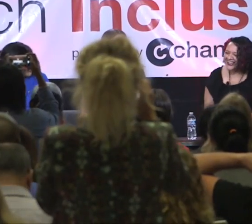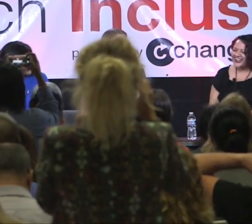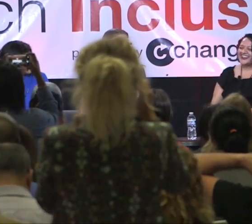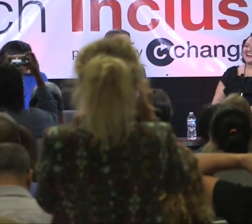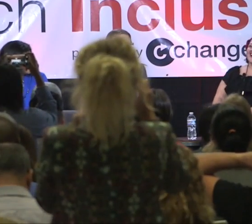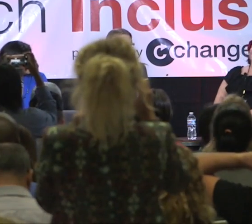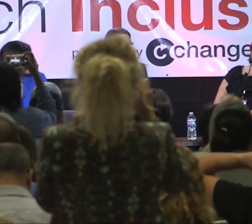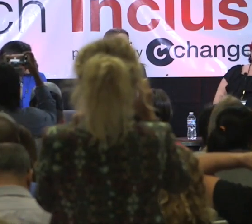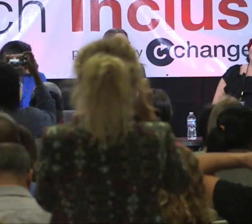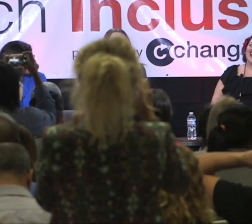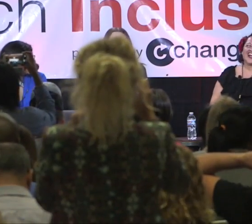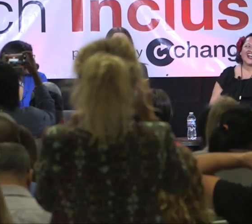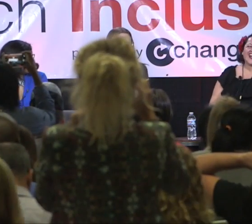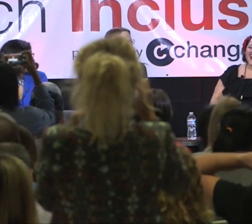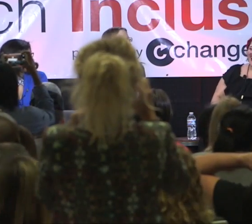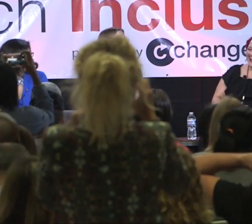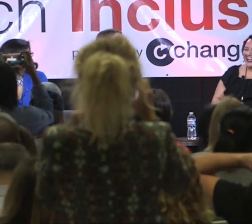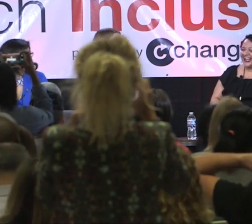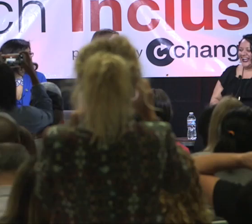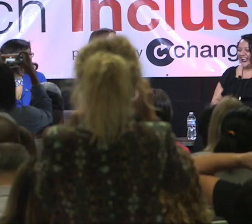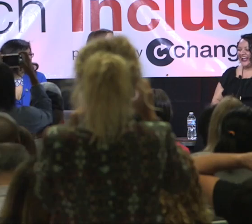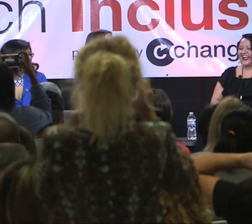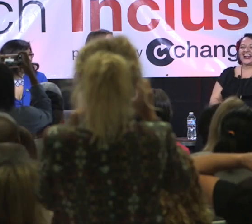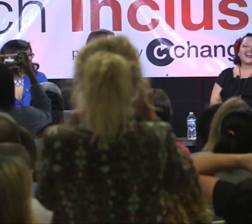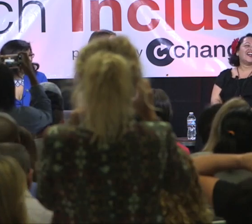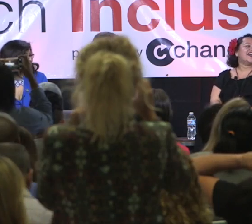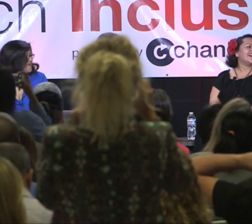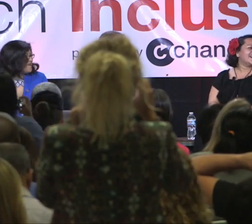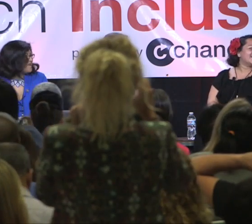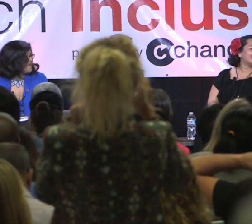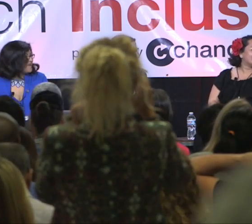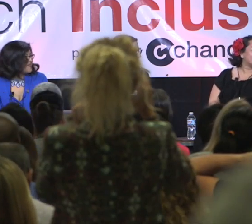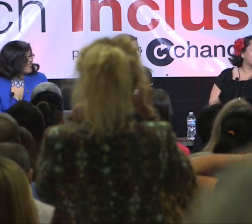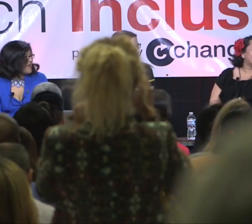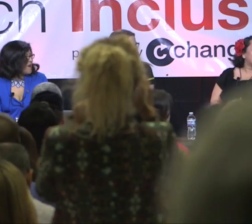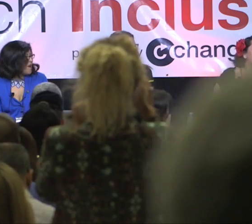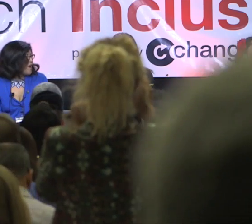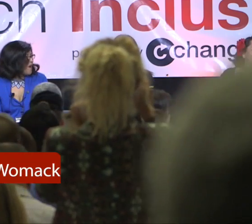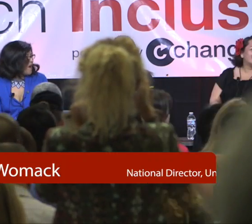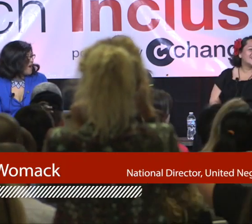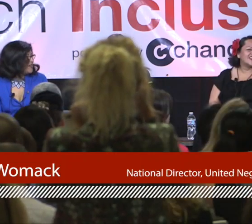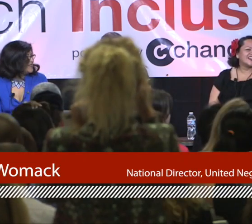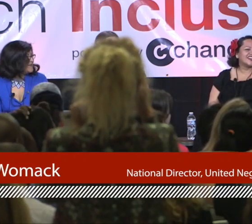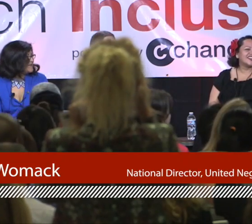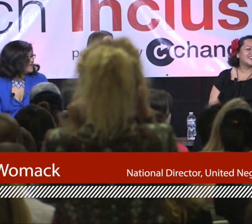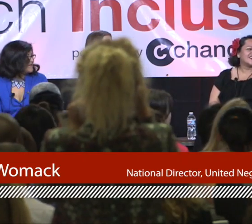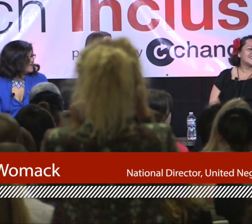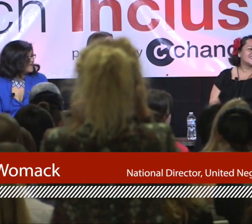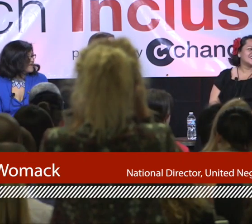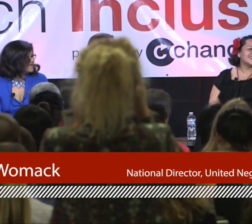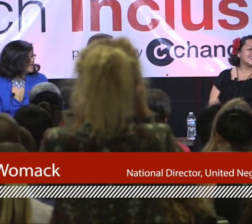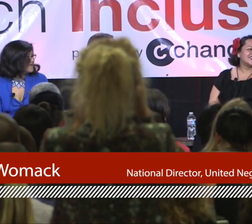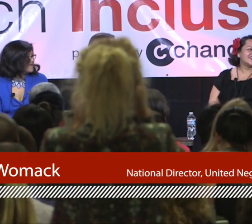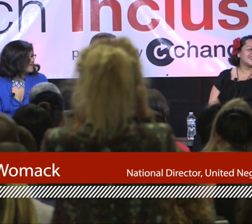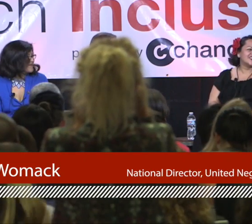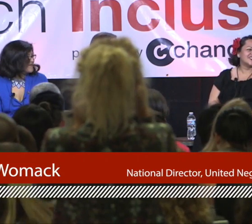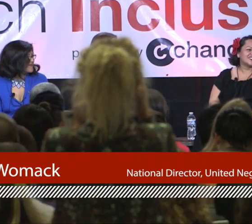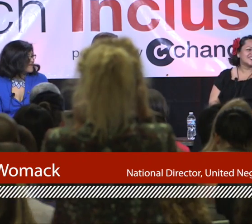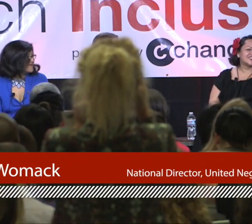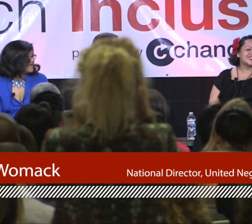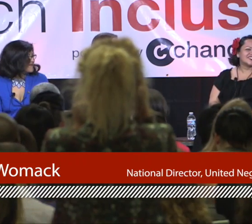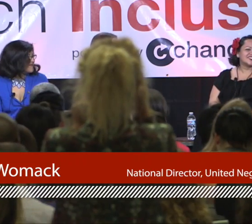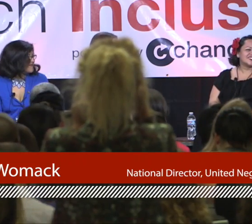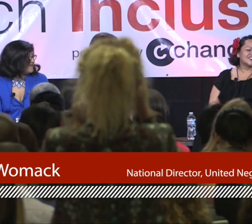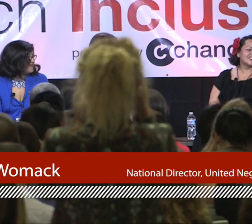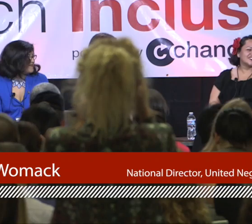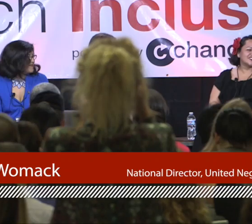panel. so Chad, start us off. It's fine. Thank you. It's a pleasure to be here. And thanks to Wayne and all of the sponsors